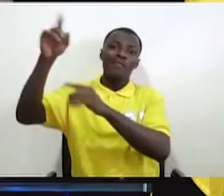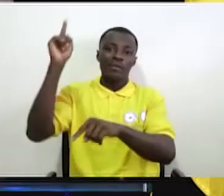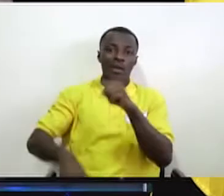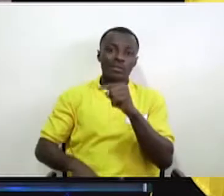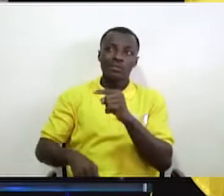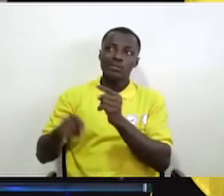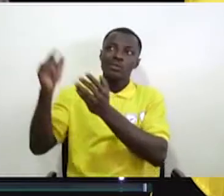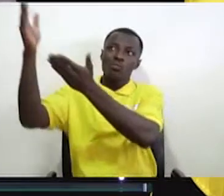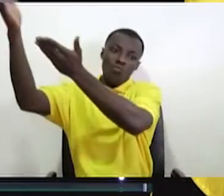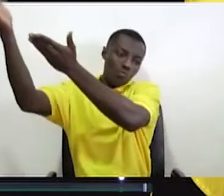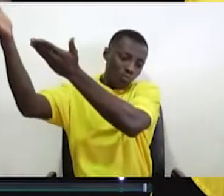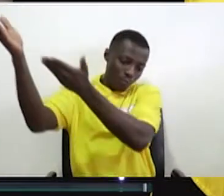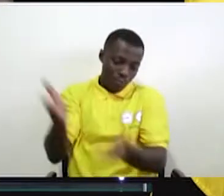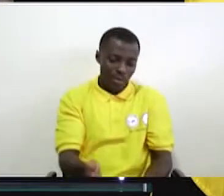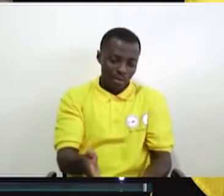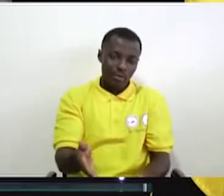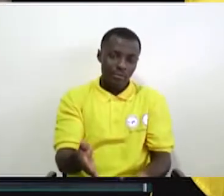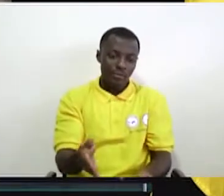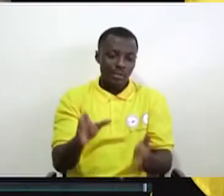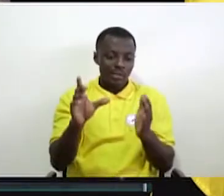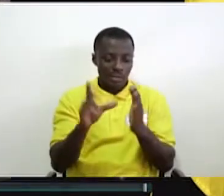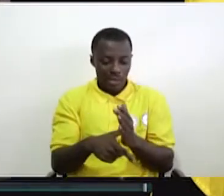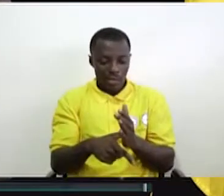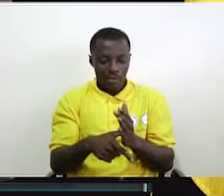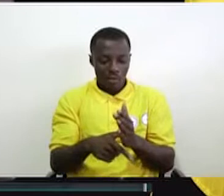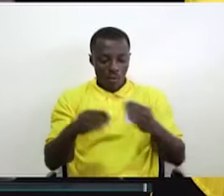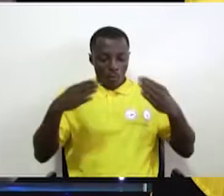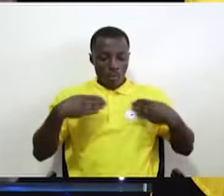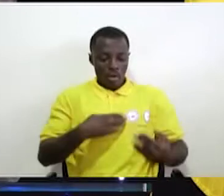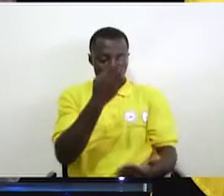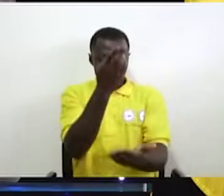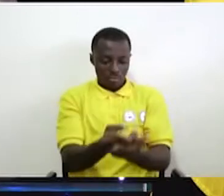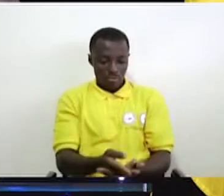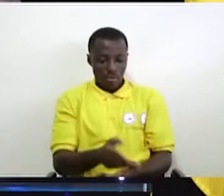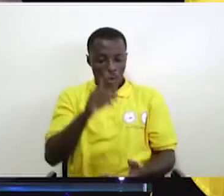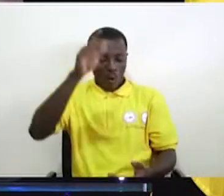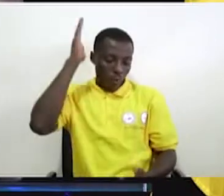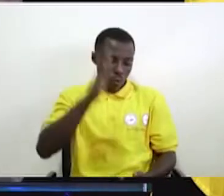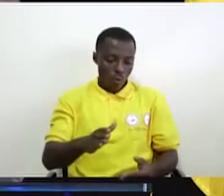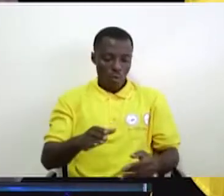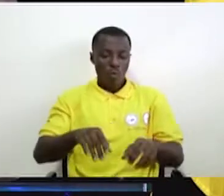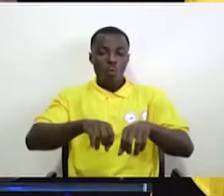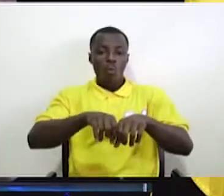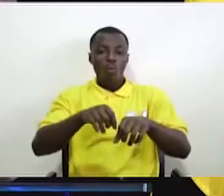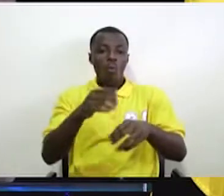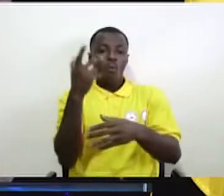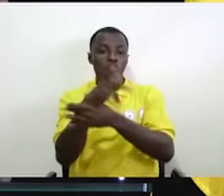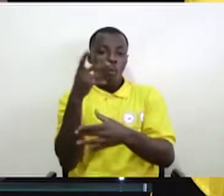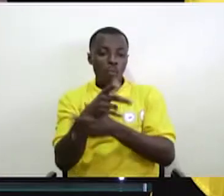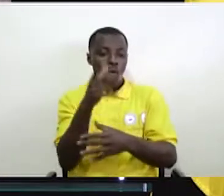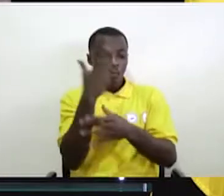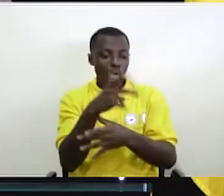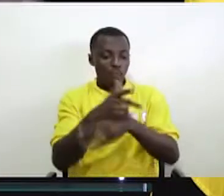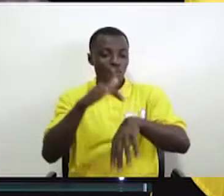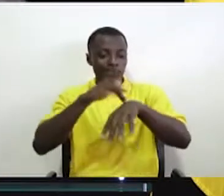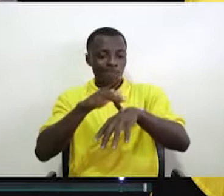that, they bring the bodies down early, and the breaking of their legs would facilitate the death